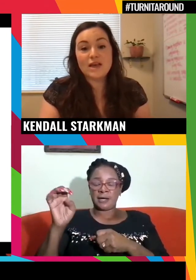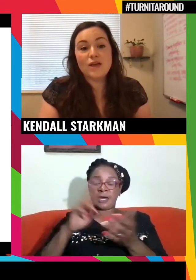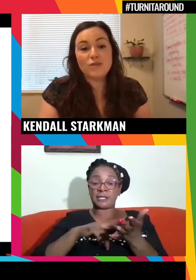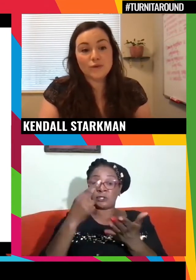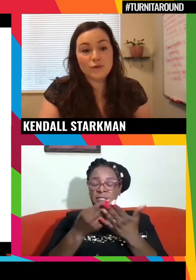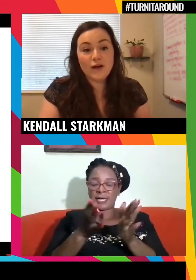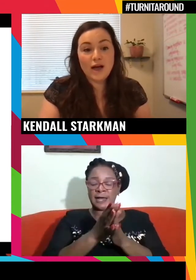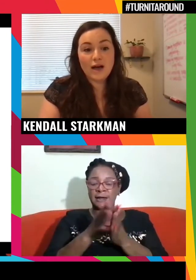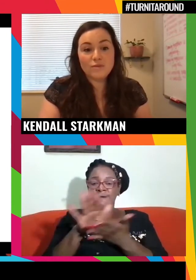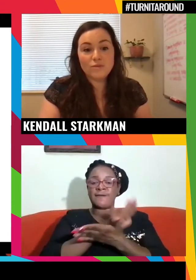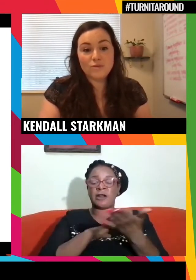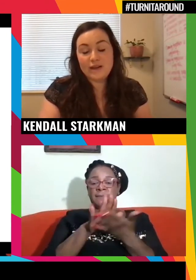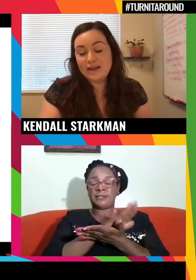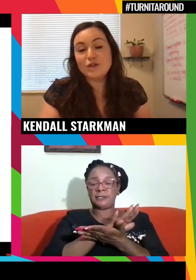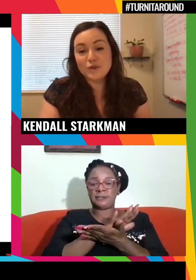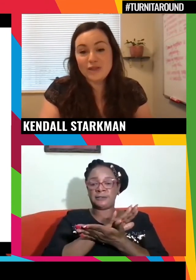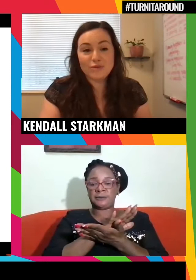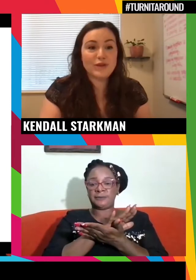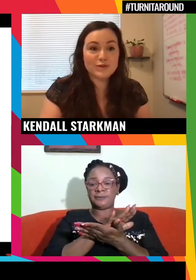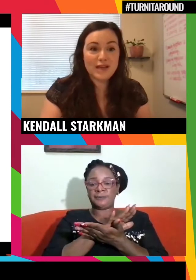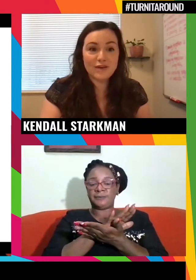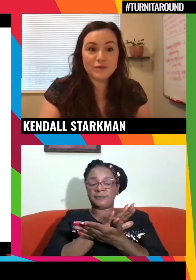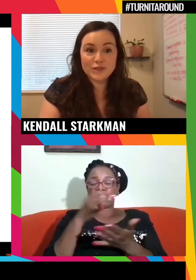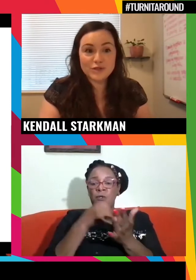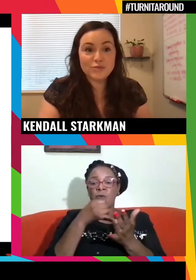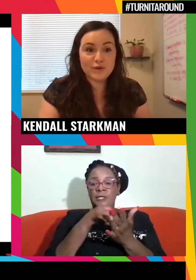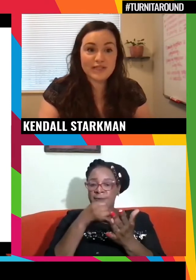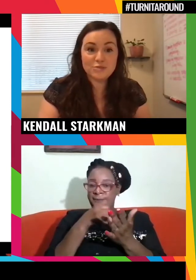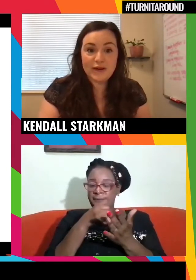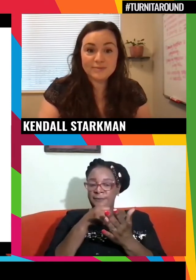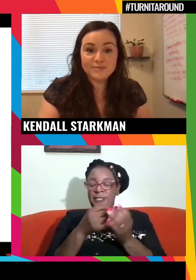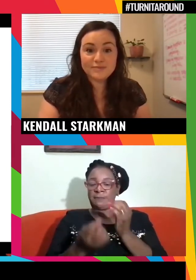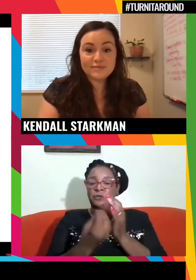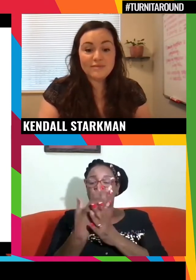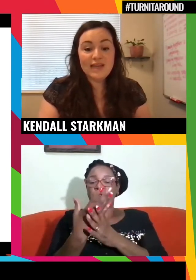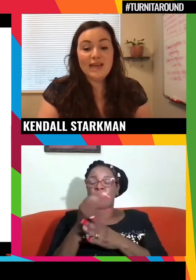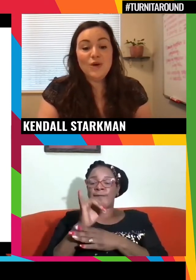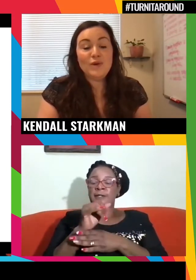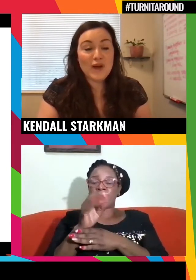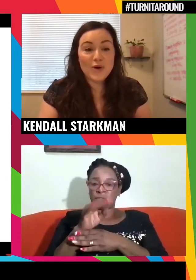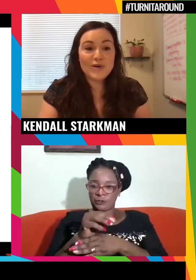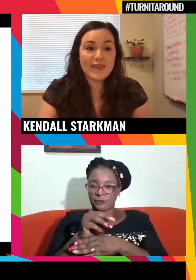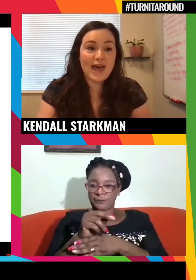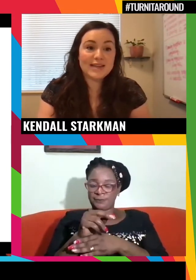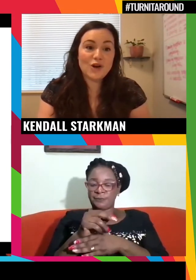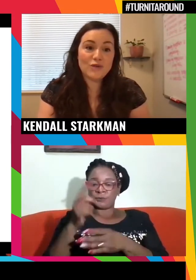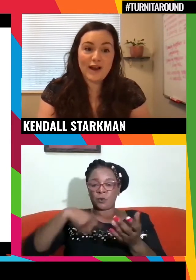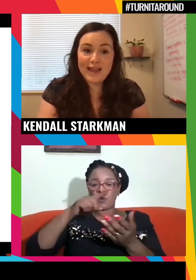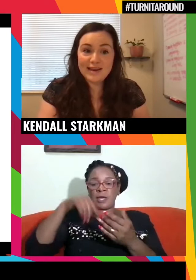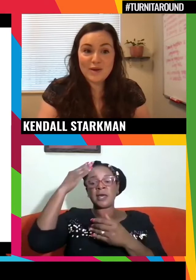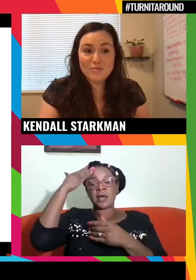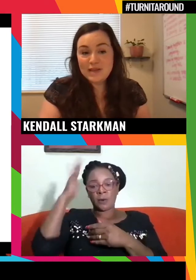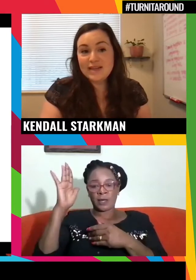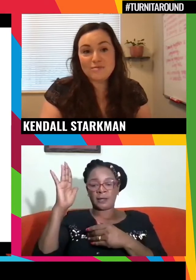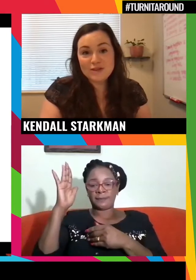environments through, including through the use of reduced marine debris. We know that over